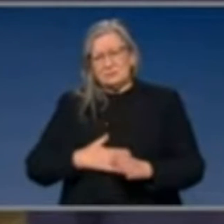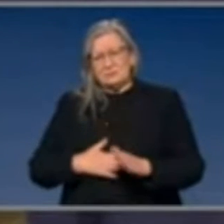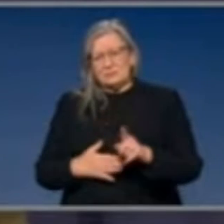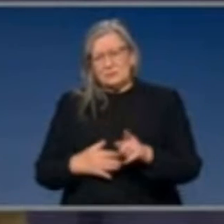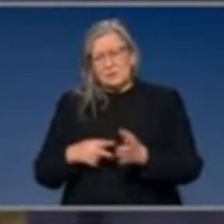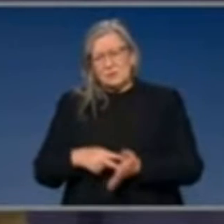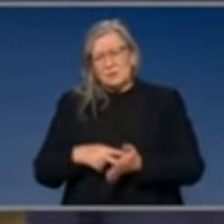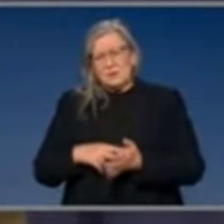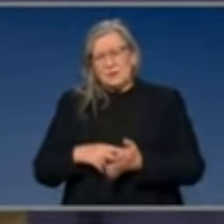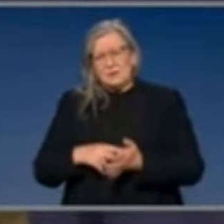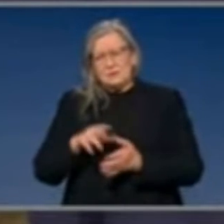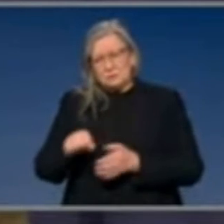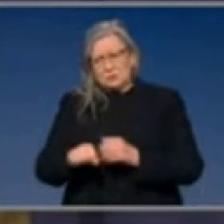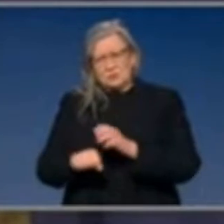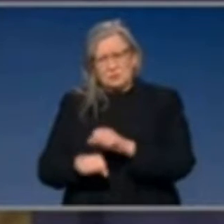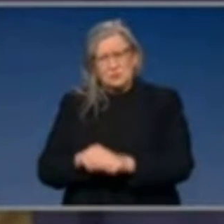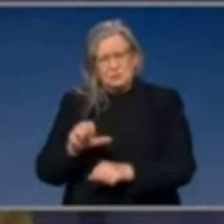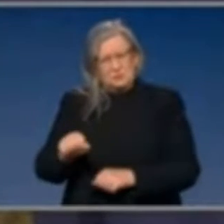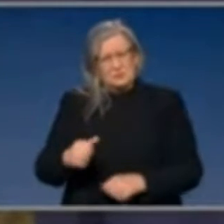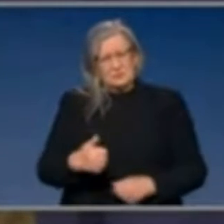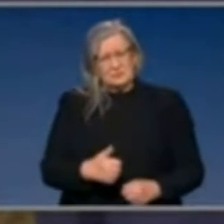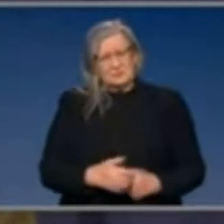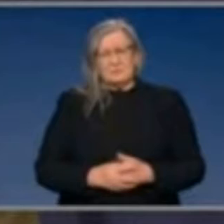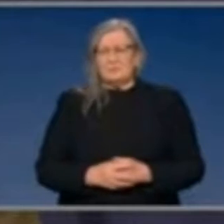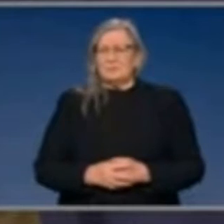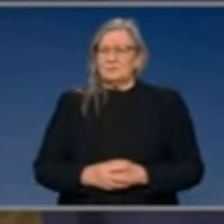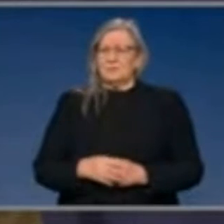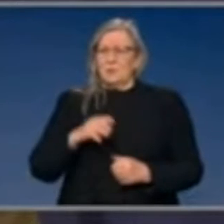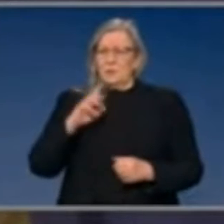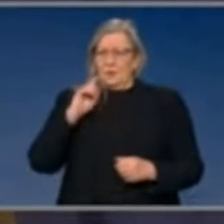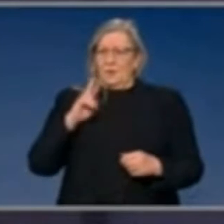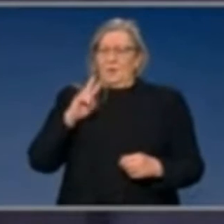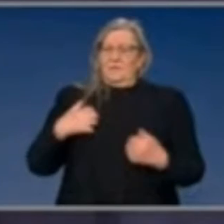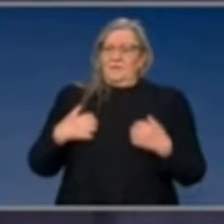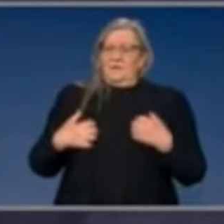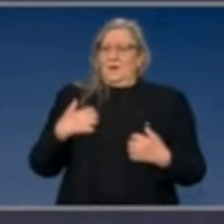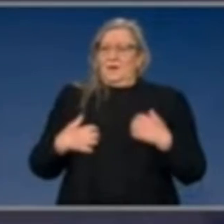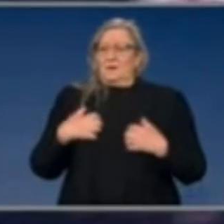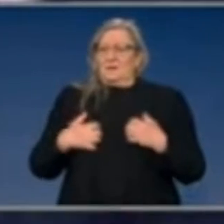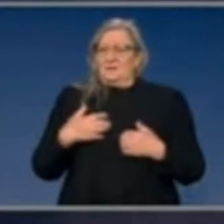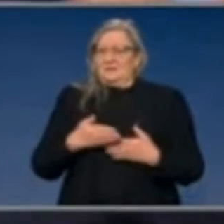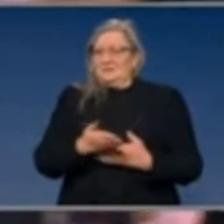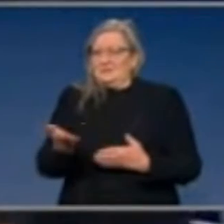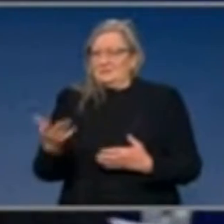get bookings as you can, but we look forward to getting the 12 to 15-year-olds through the door. Thank you. And Paul.